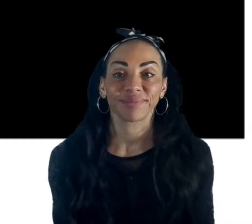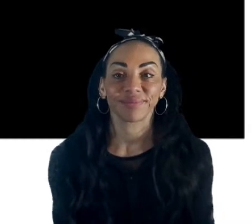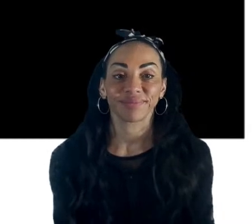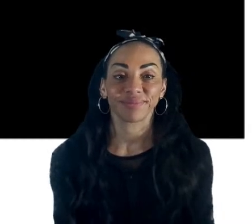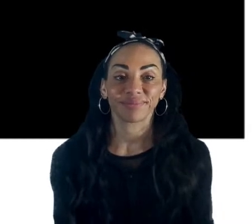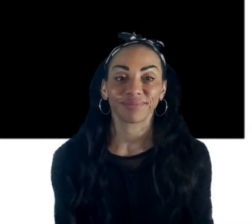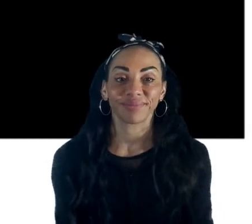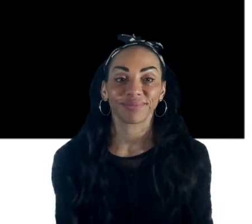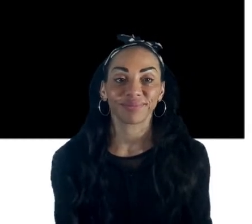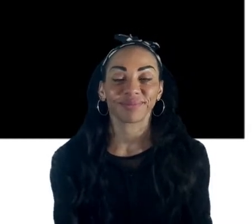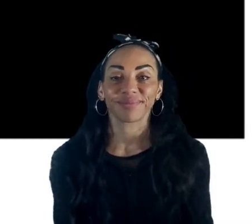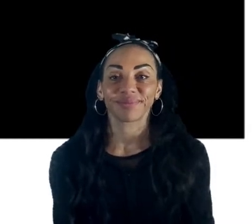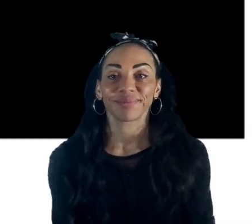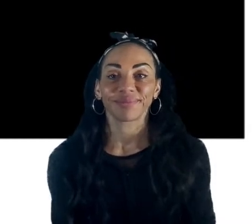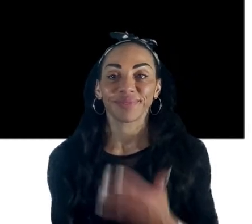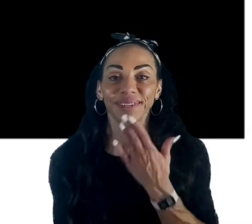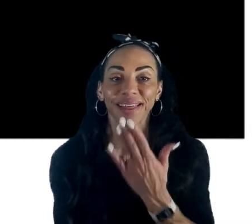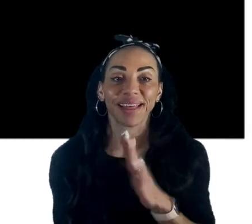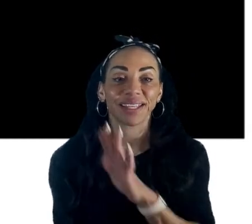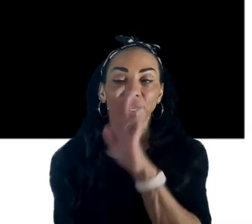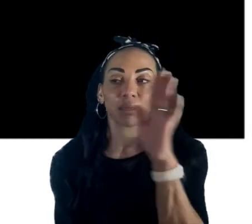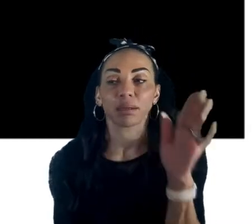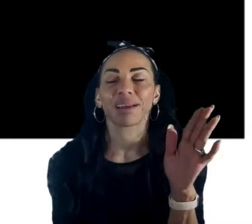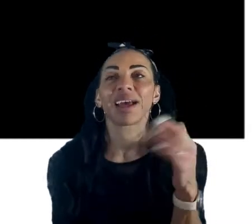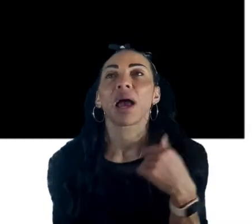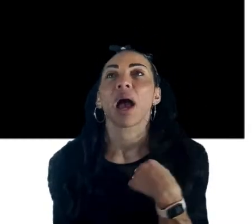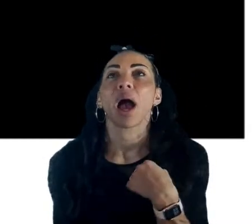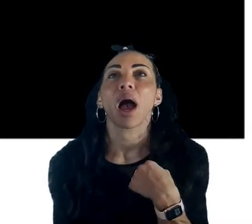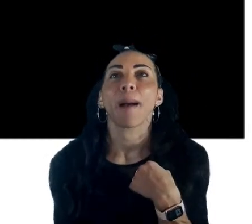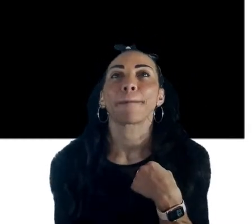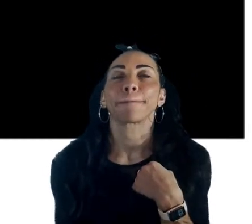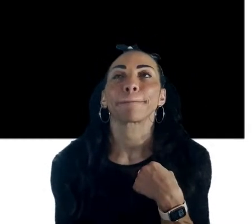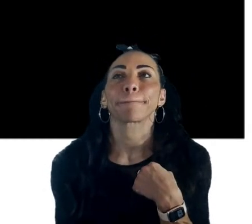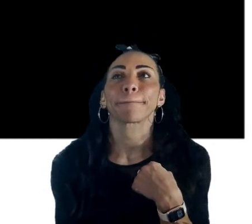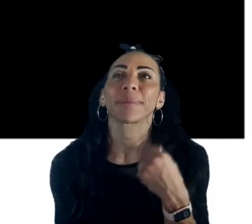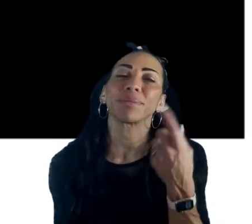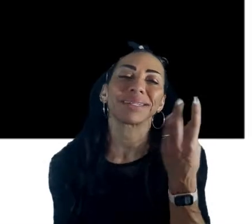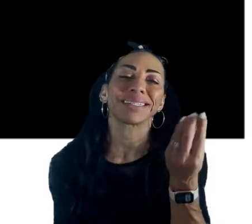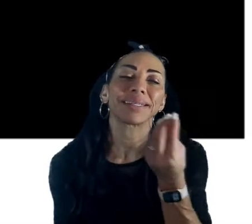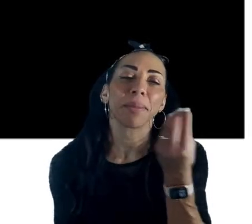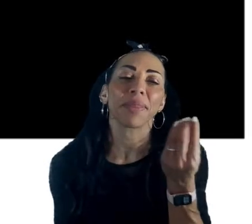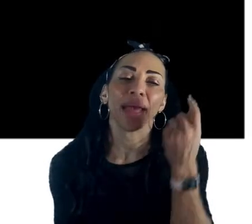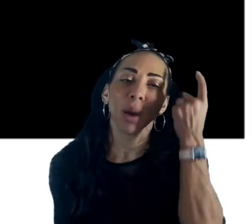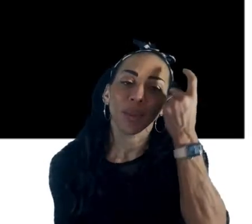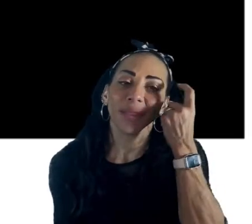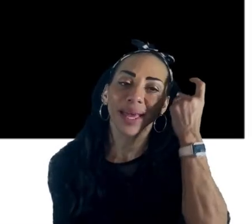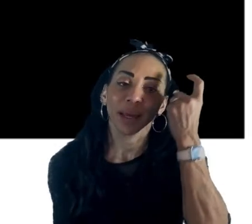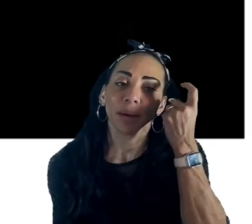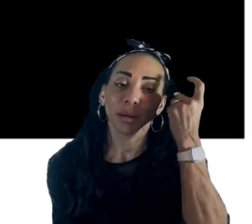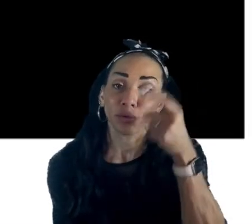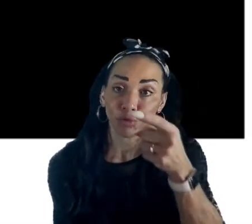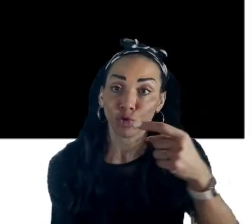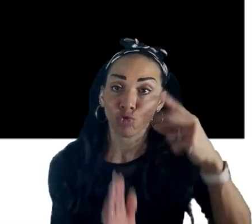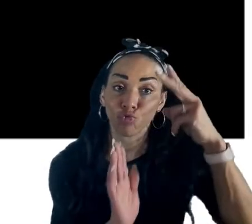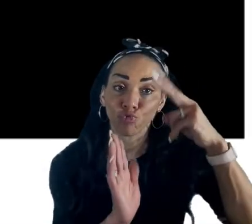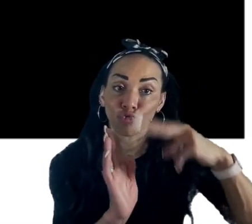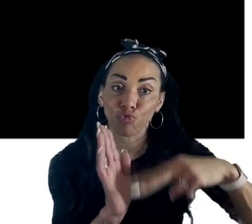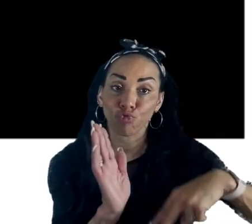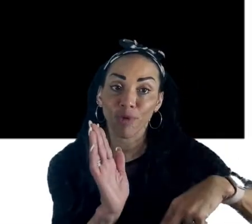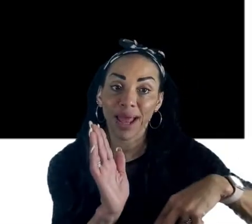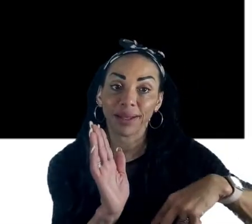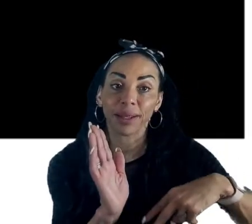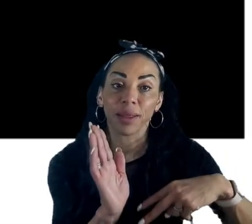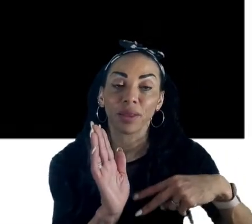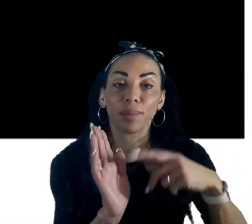Thanks. Hello. I guess it's more just something that I was thinking about as you were talking. I wonder if you've read the book Analog Cruising by